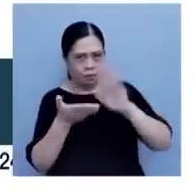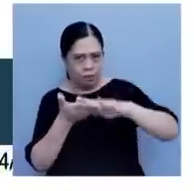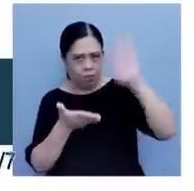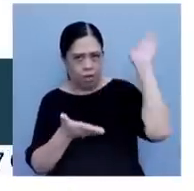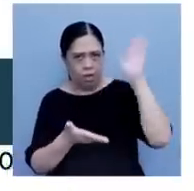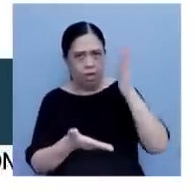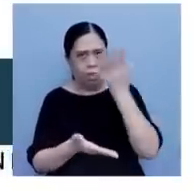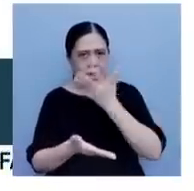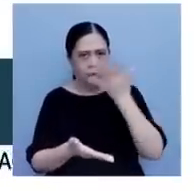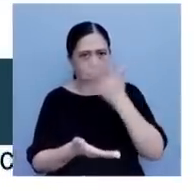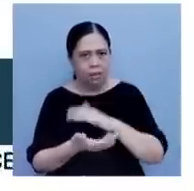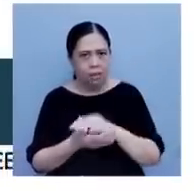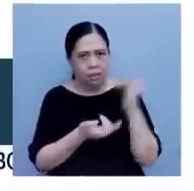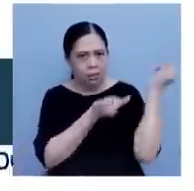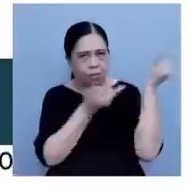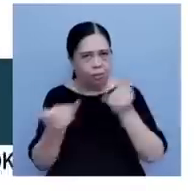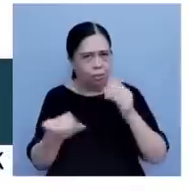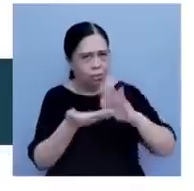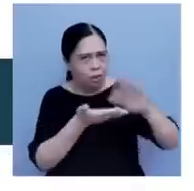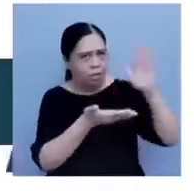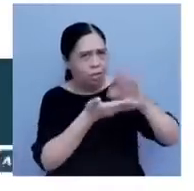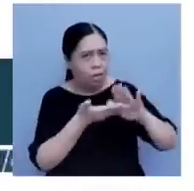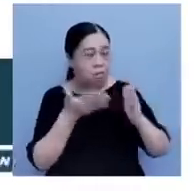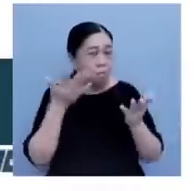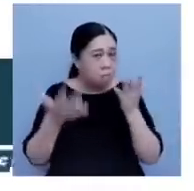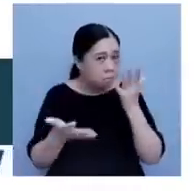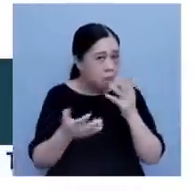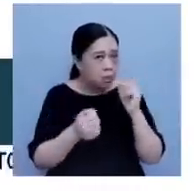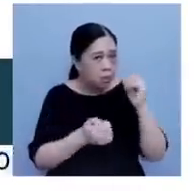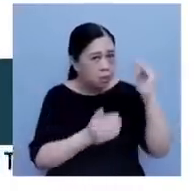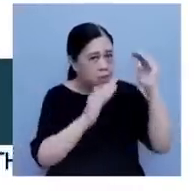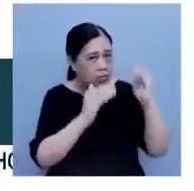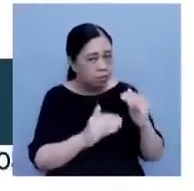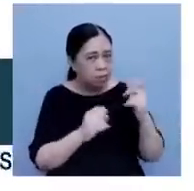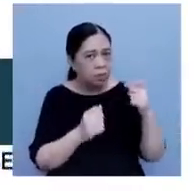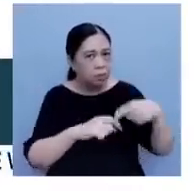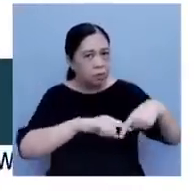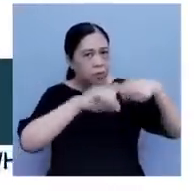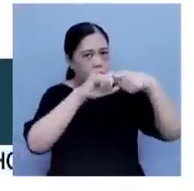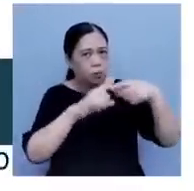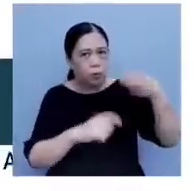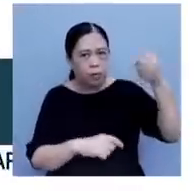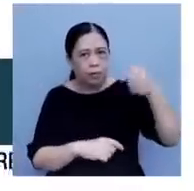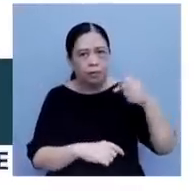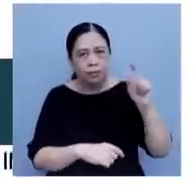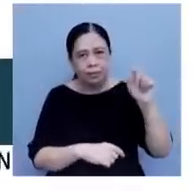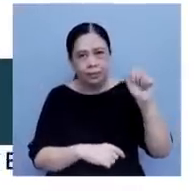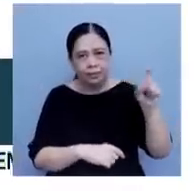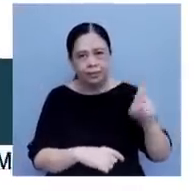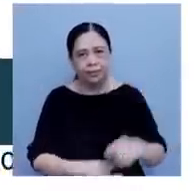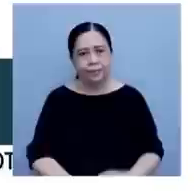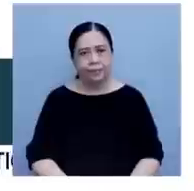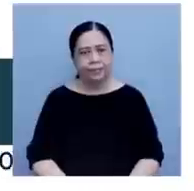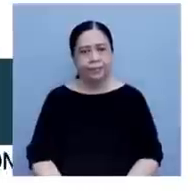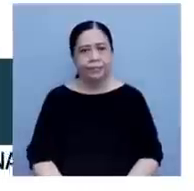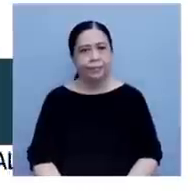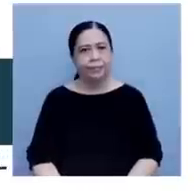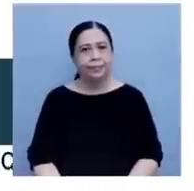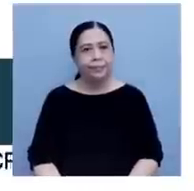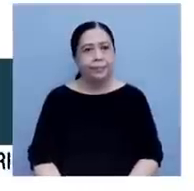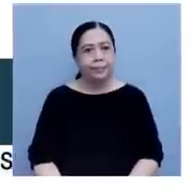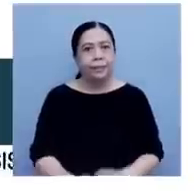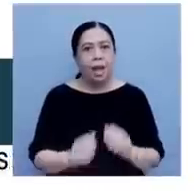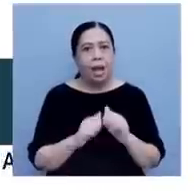ang imports, so then maybe we can just suspend the tariffs. How do you then ease